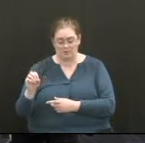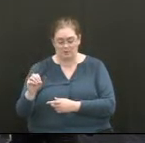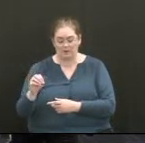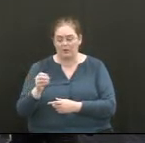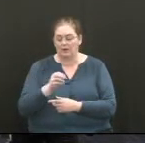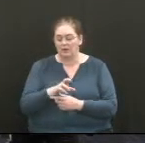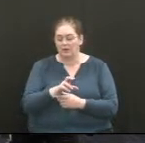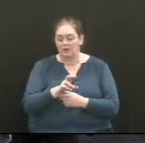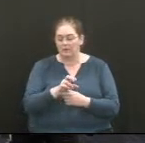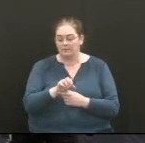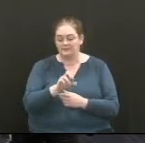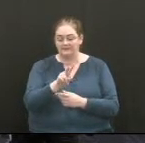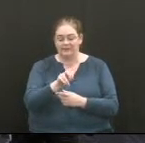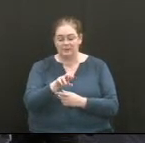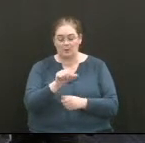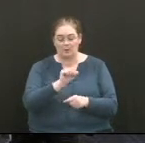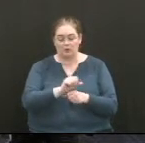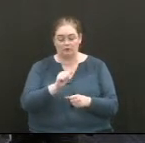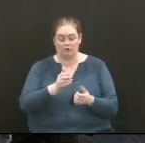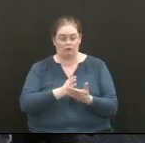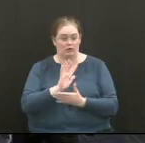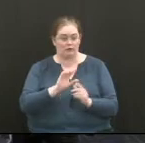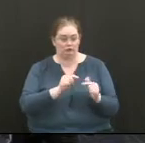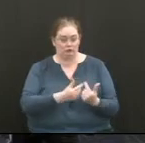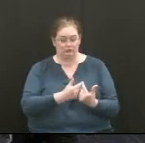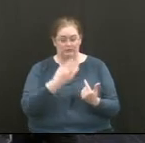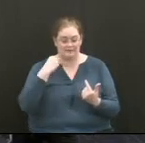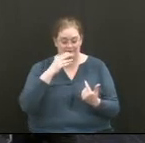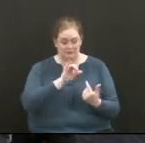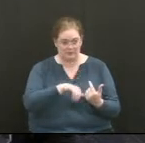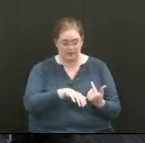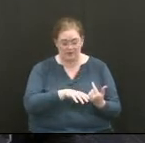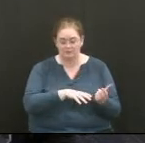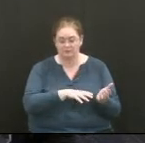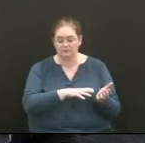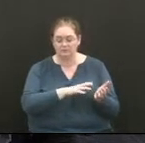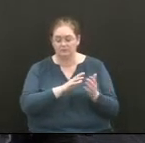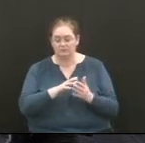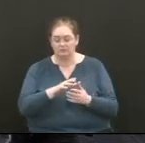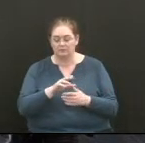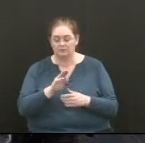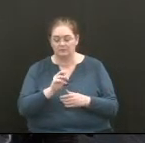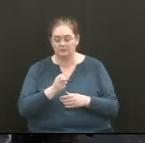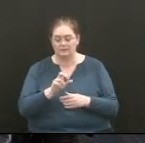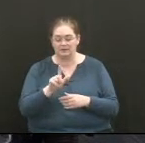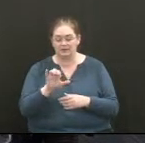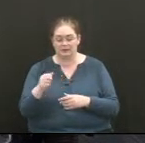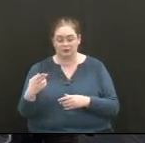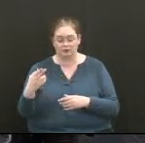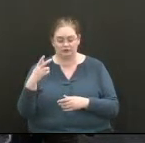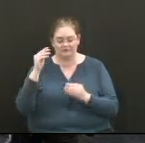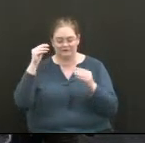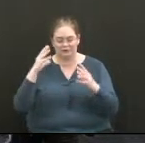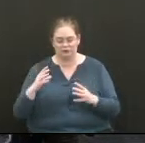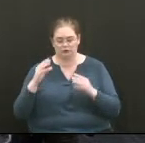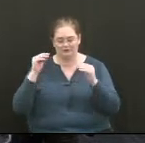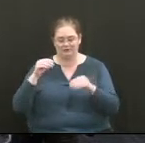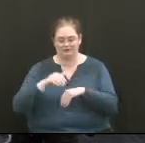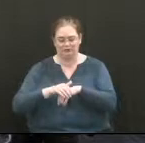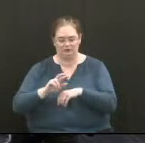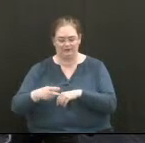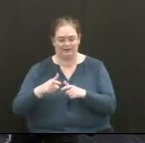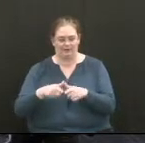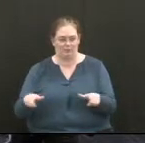works for an immigrant rights group, has a lot of experience in that. Ms. Leach is a teacher, teaches English as a